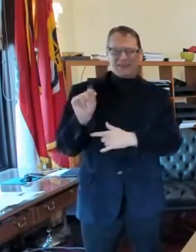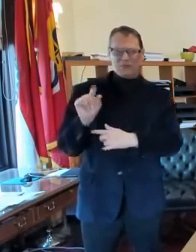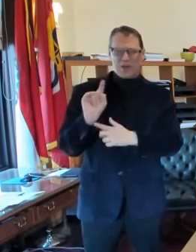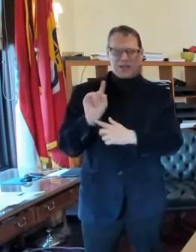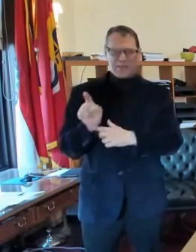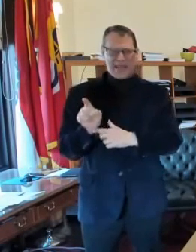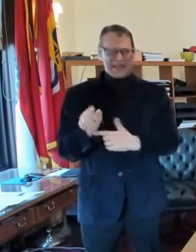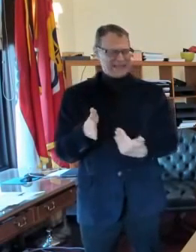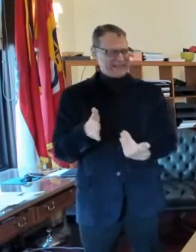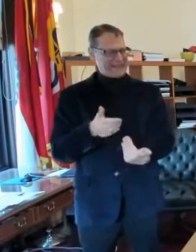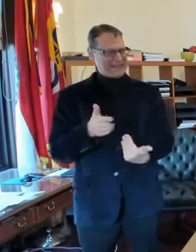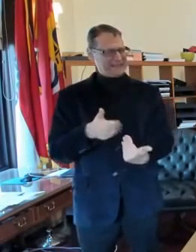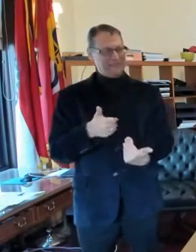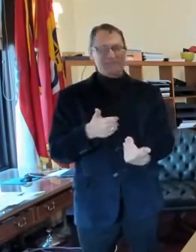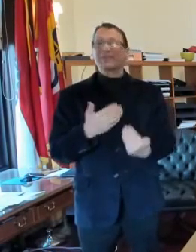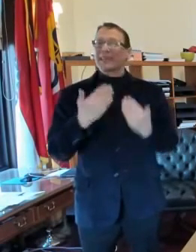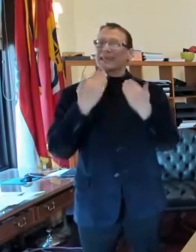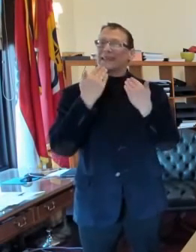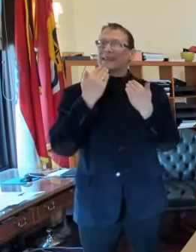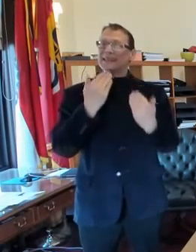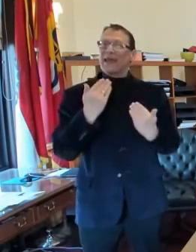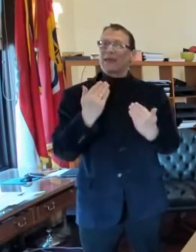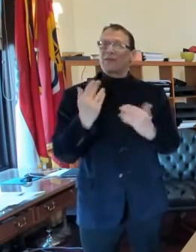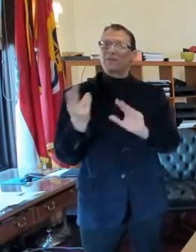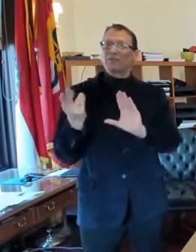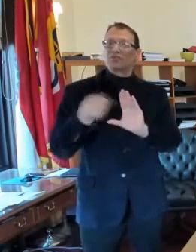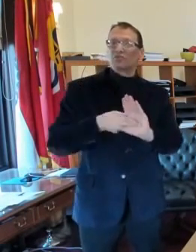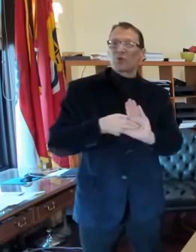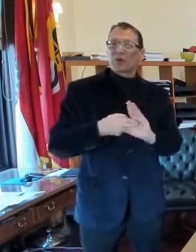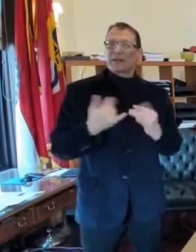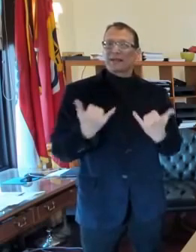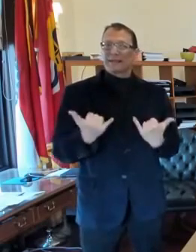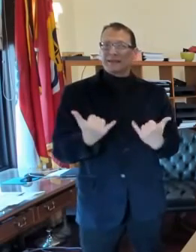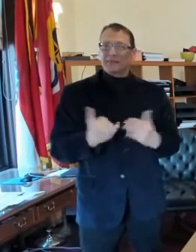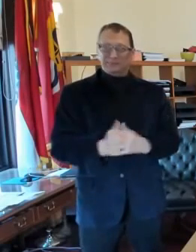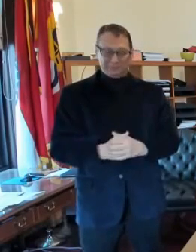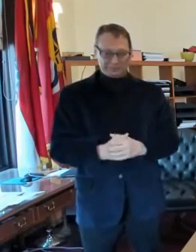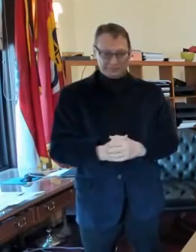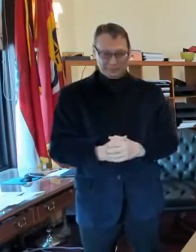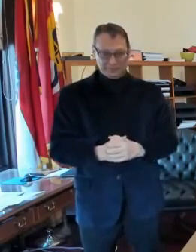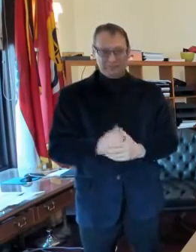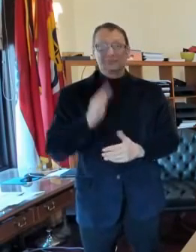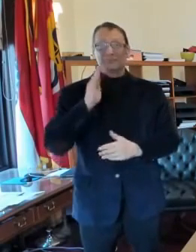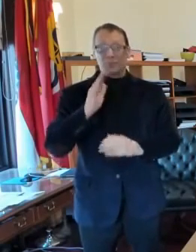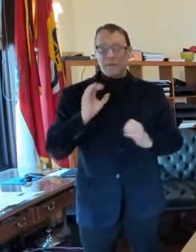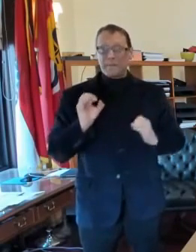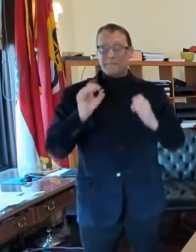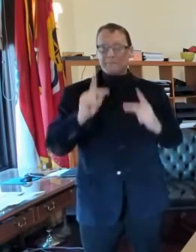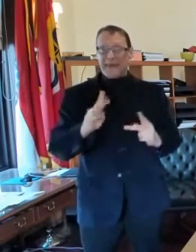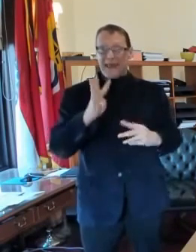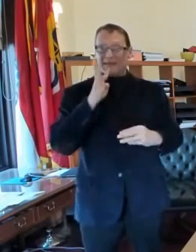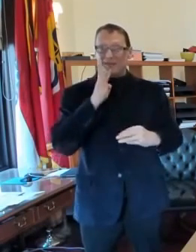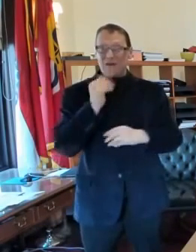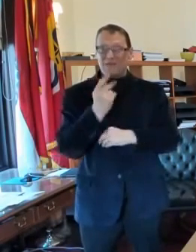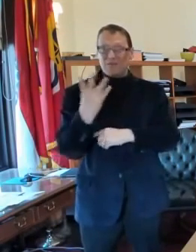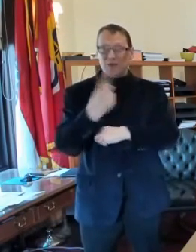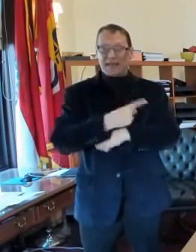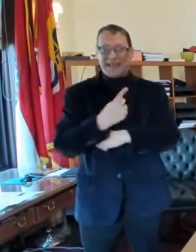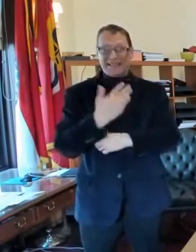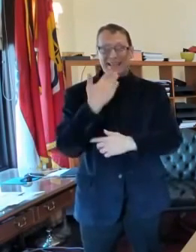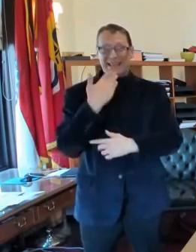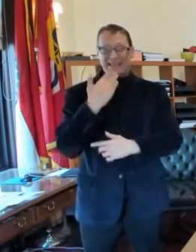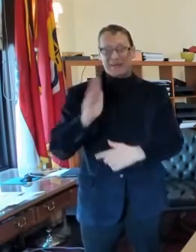minutes. Thank you for being with us, and we'll be back and talk with you in a few days. Thanks. Bye-bye.